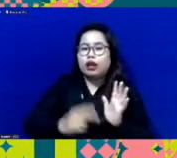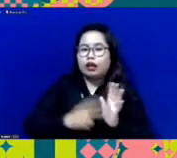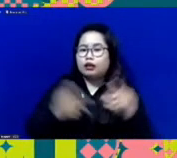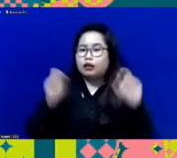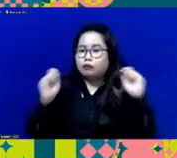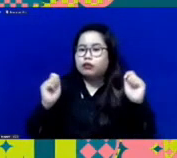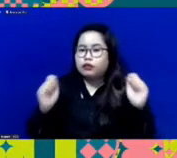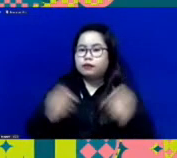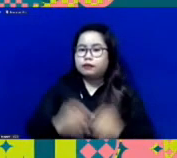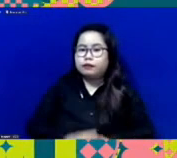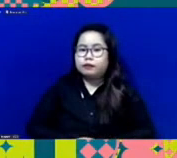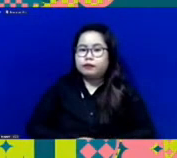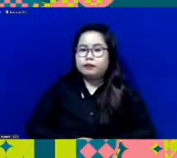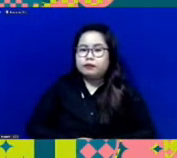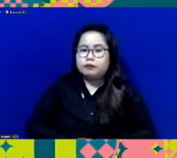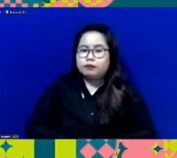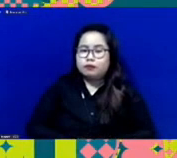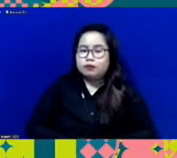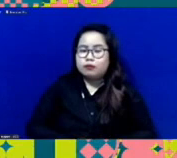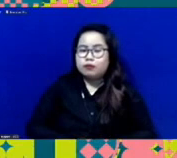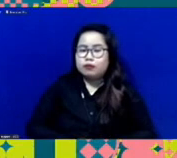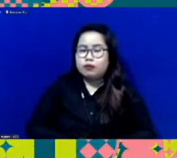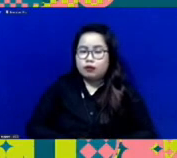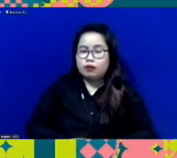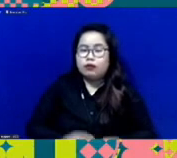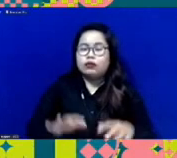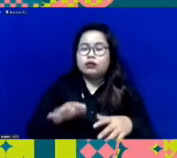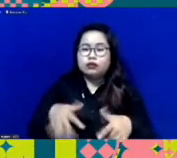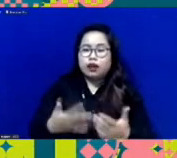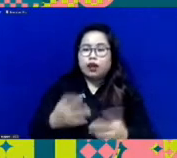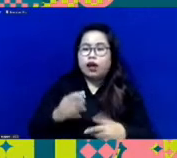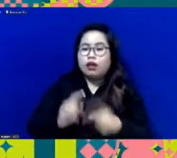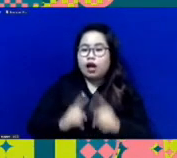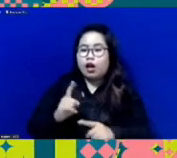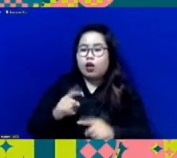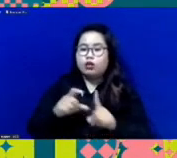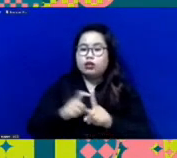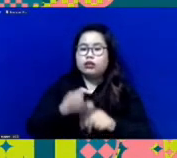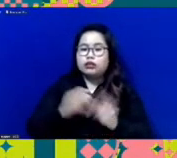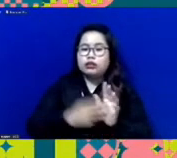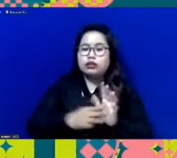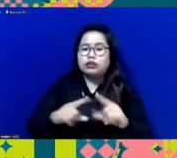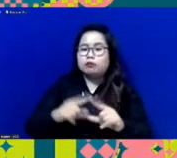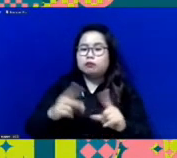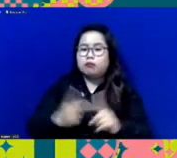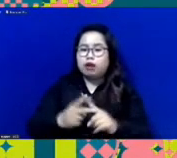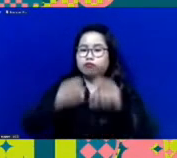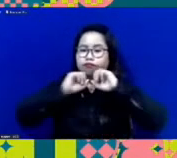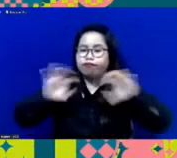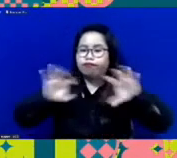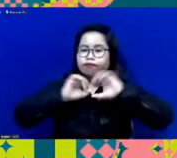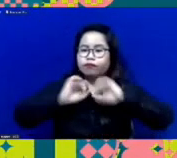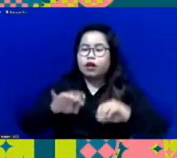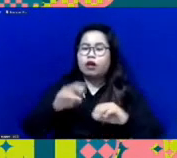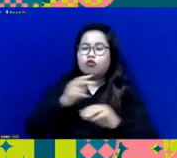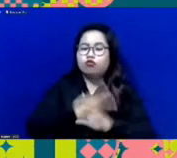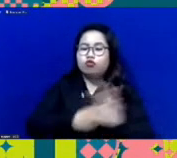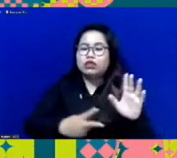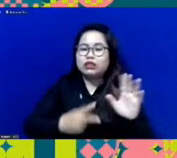my life, but when Dima declared this vision of essentially creating a global